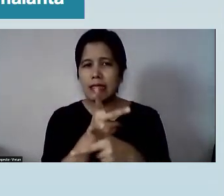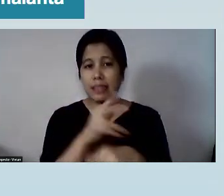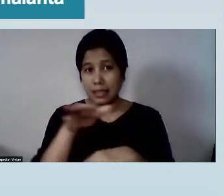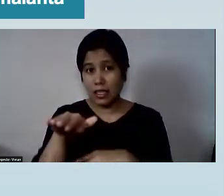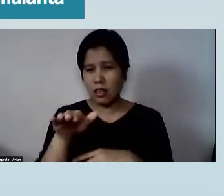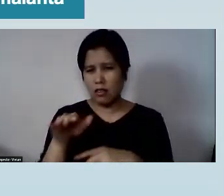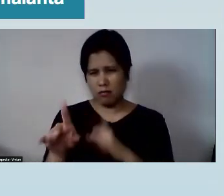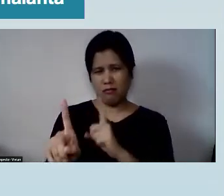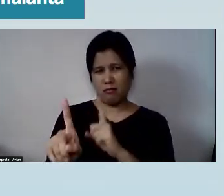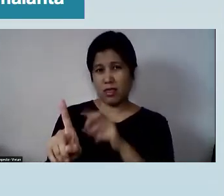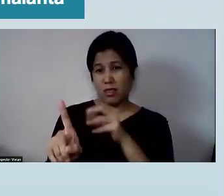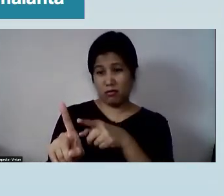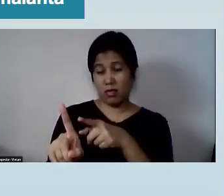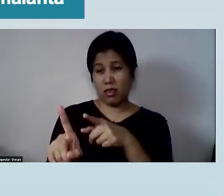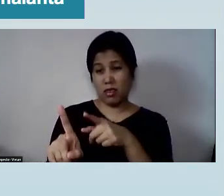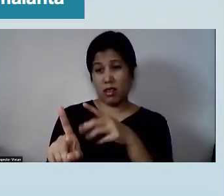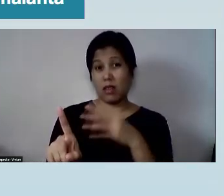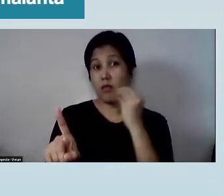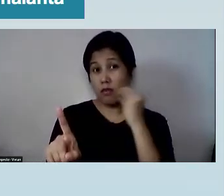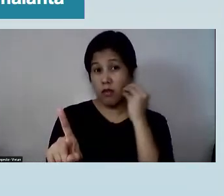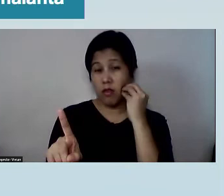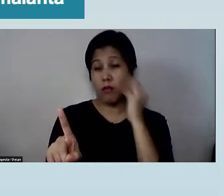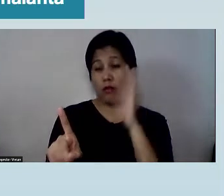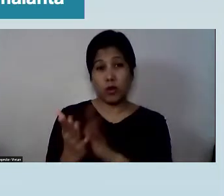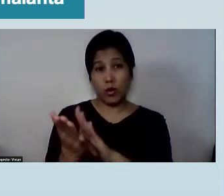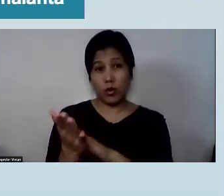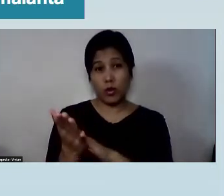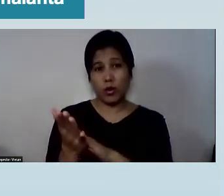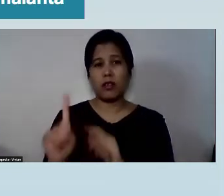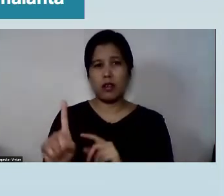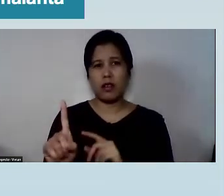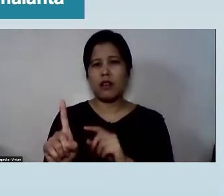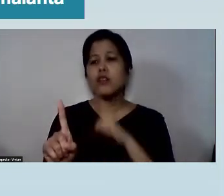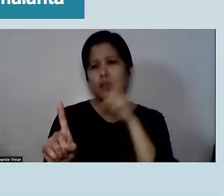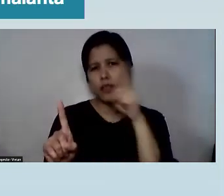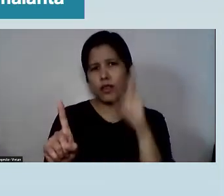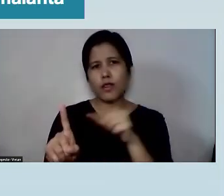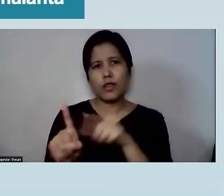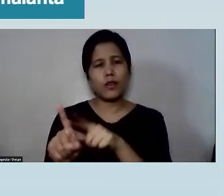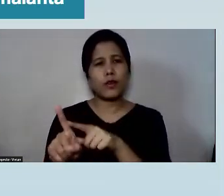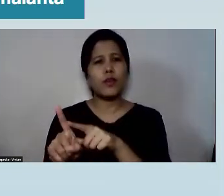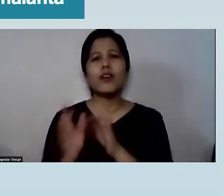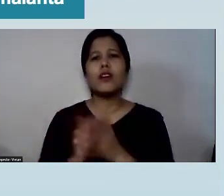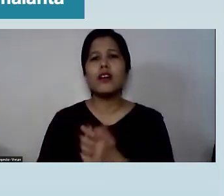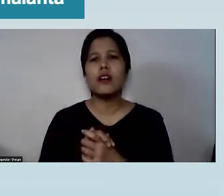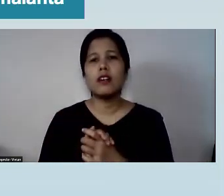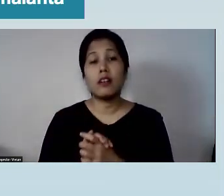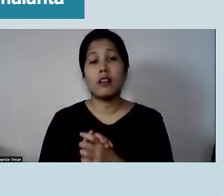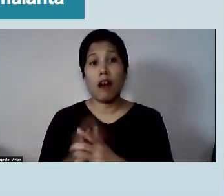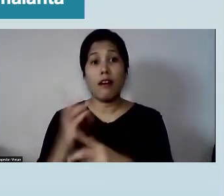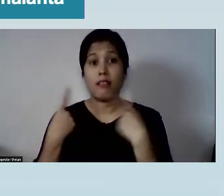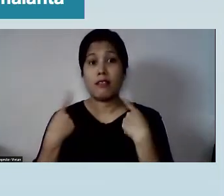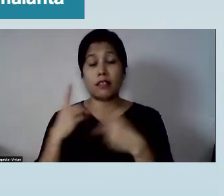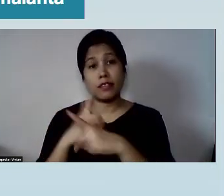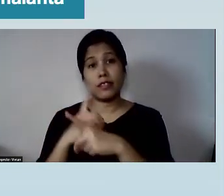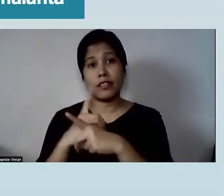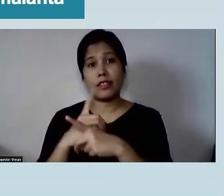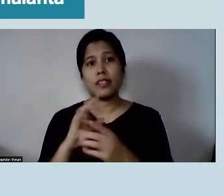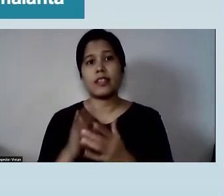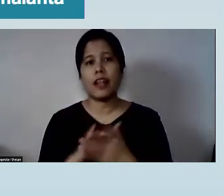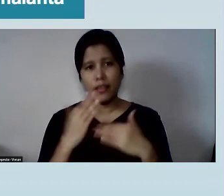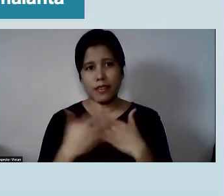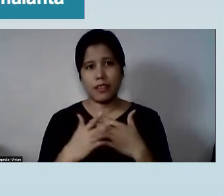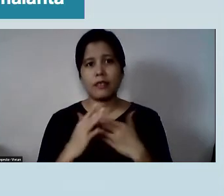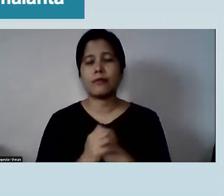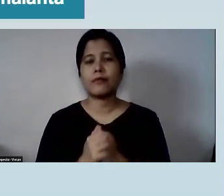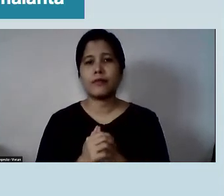ba sa school lang? Ito ba sa bahay lang? So that we know if it really is a disorder that needs to be helped out.